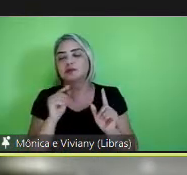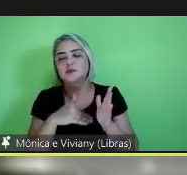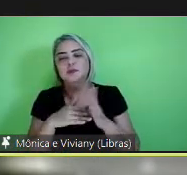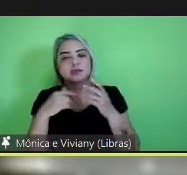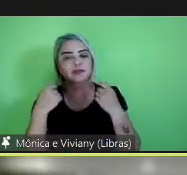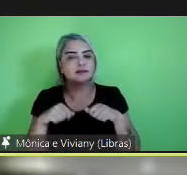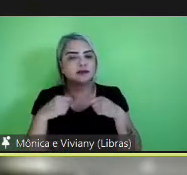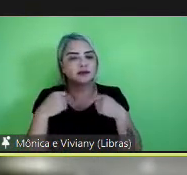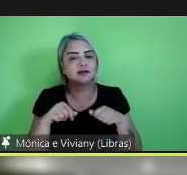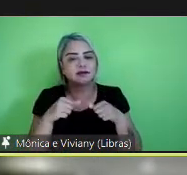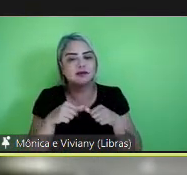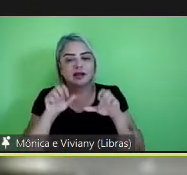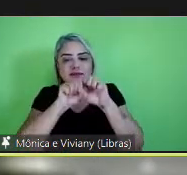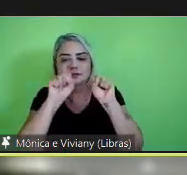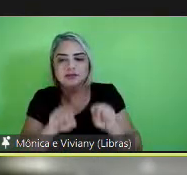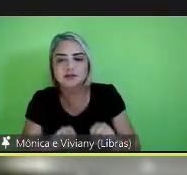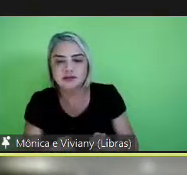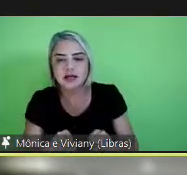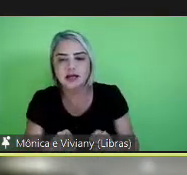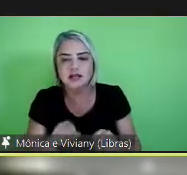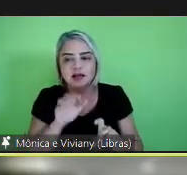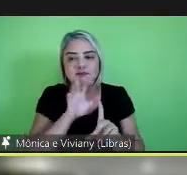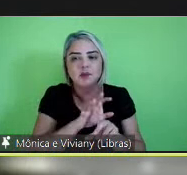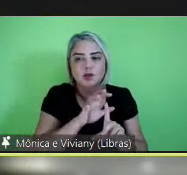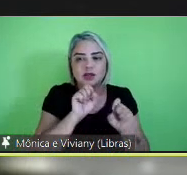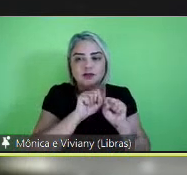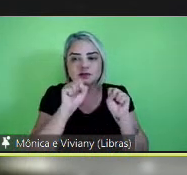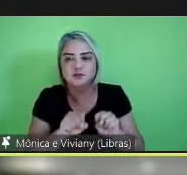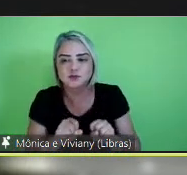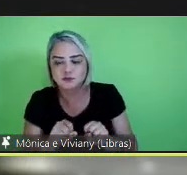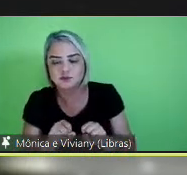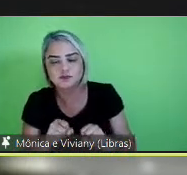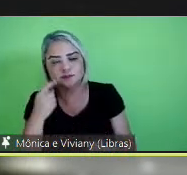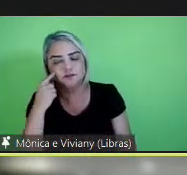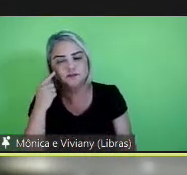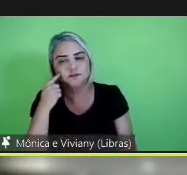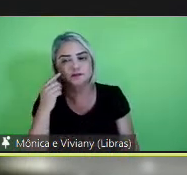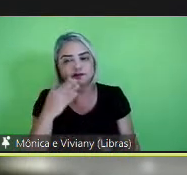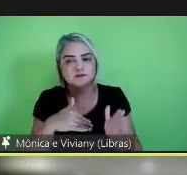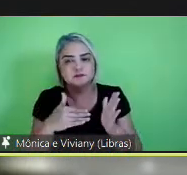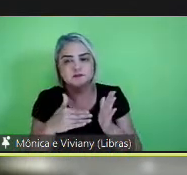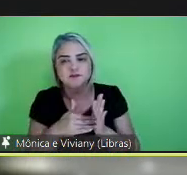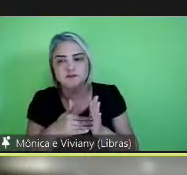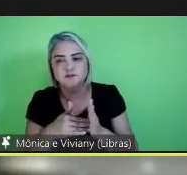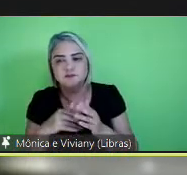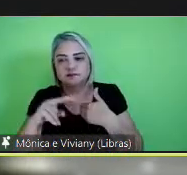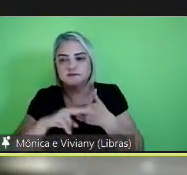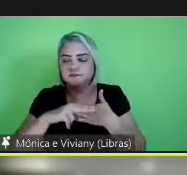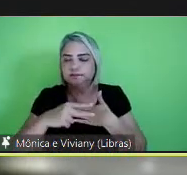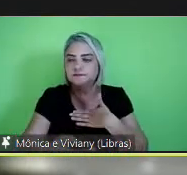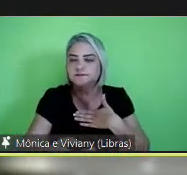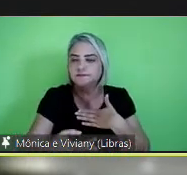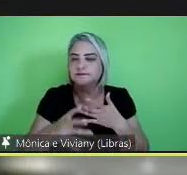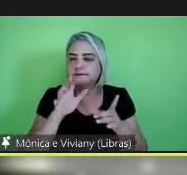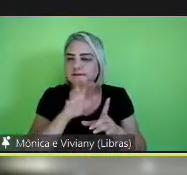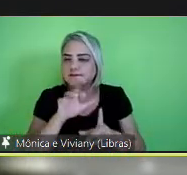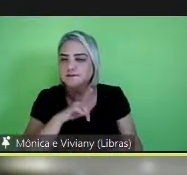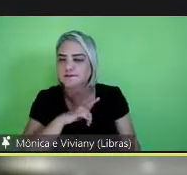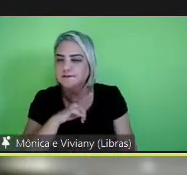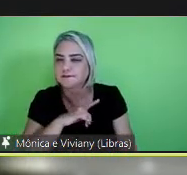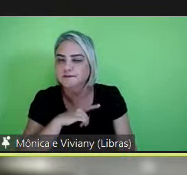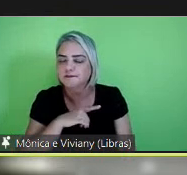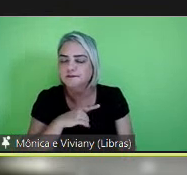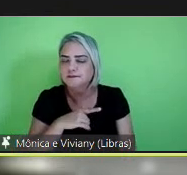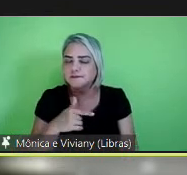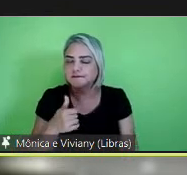approach, and that's vital when we think about all of those drivers and exposures that we have, and particularly we need